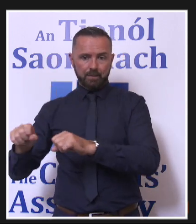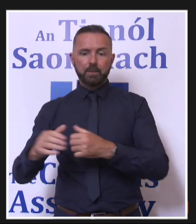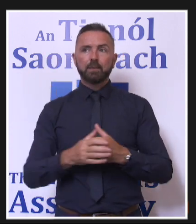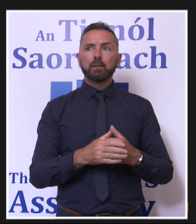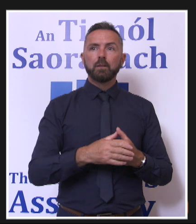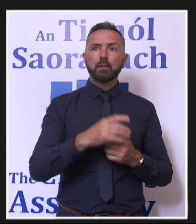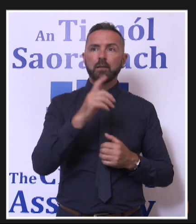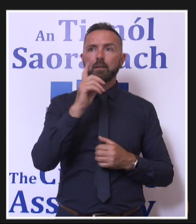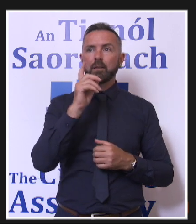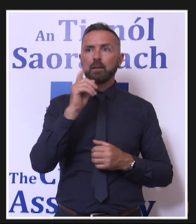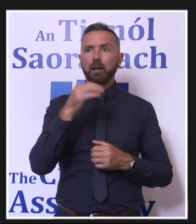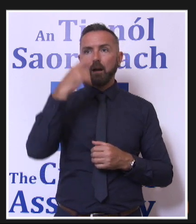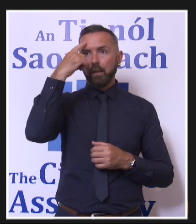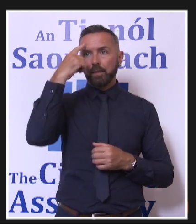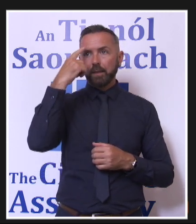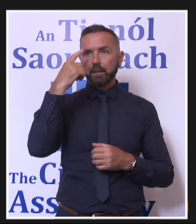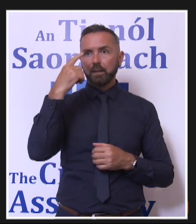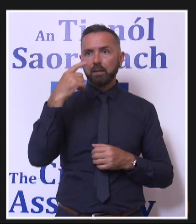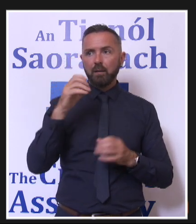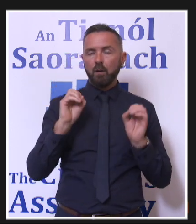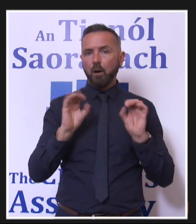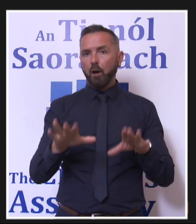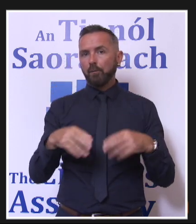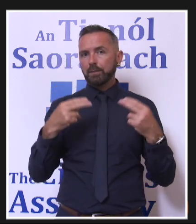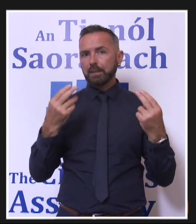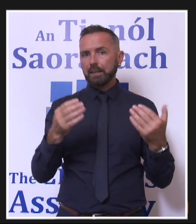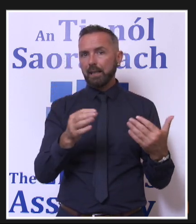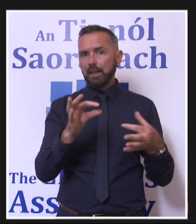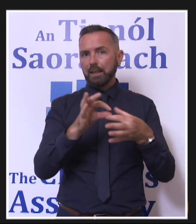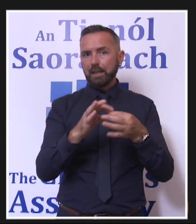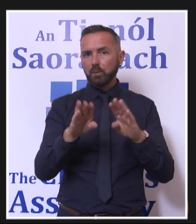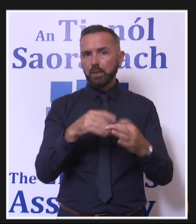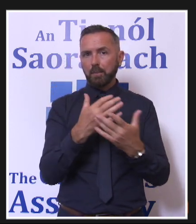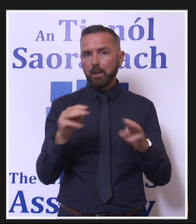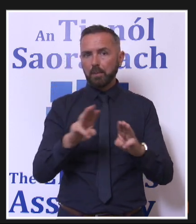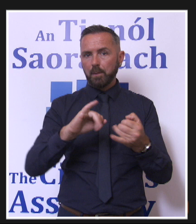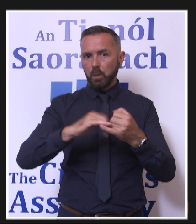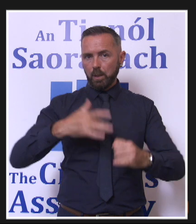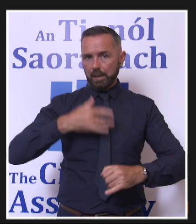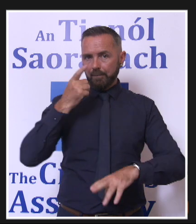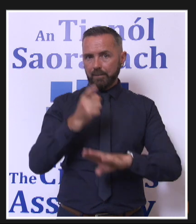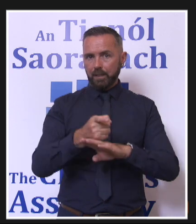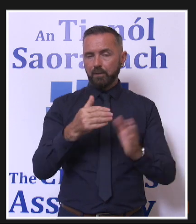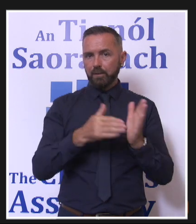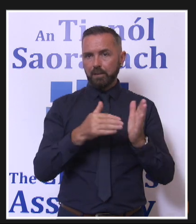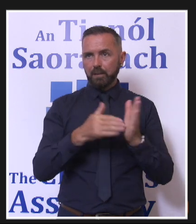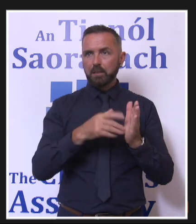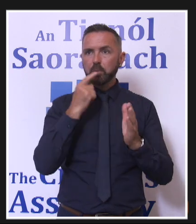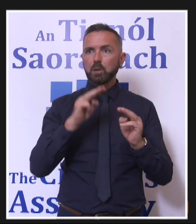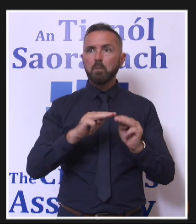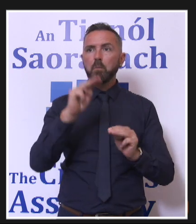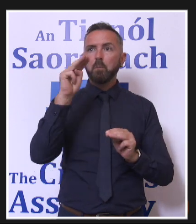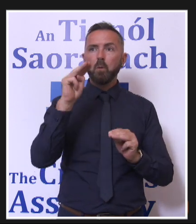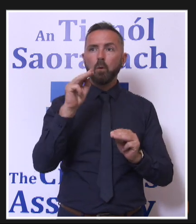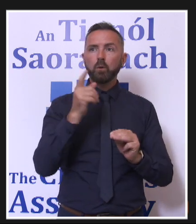cities. I think it's obviously linked to the number of inhabitants, of course. So I think the more you are in a